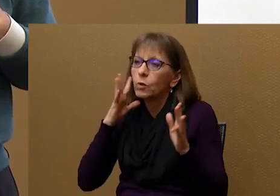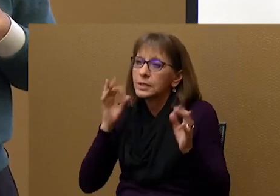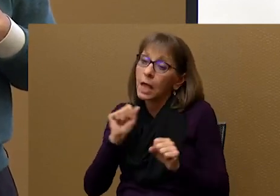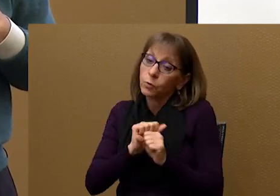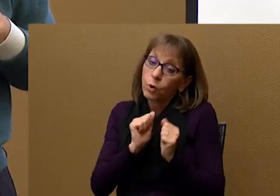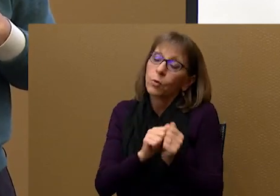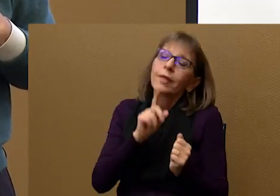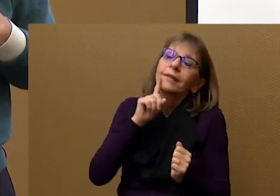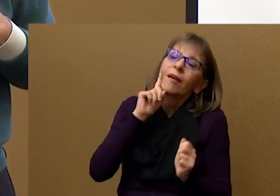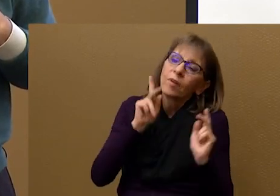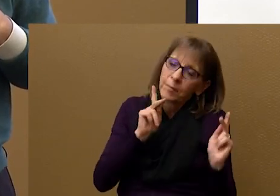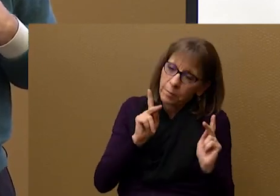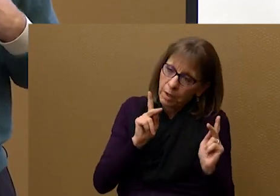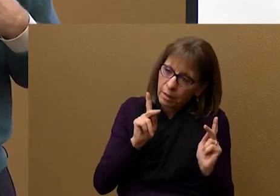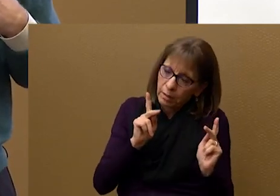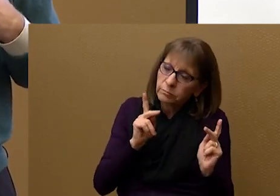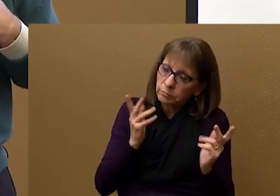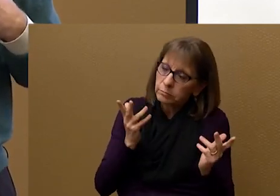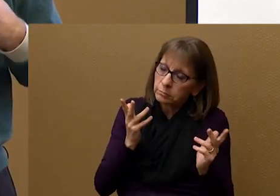work with deaf people?